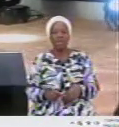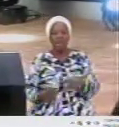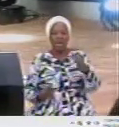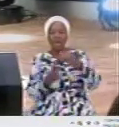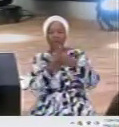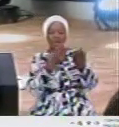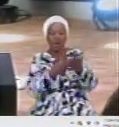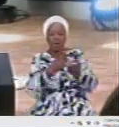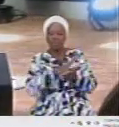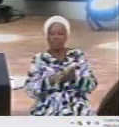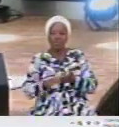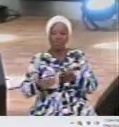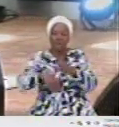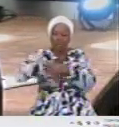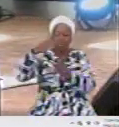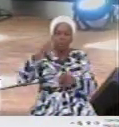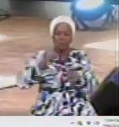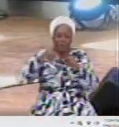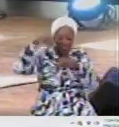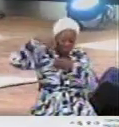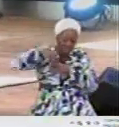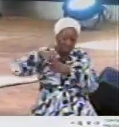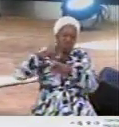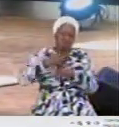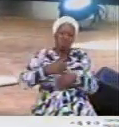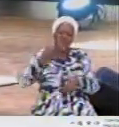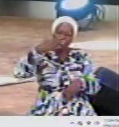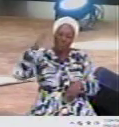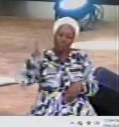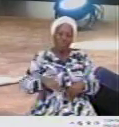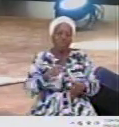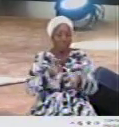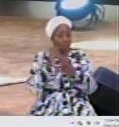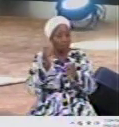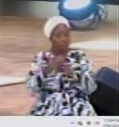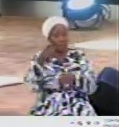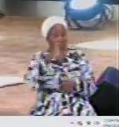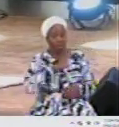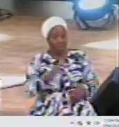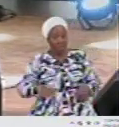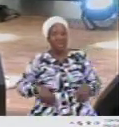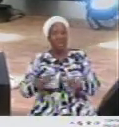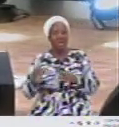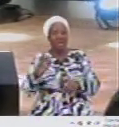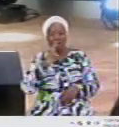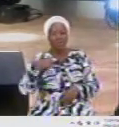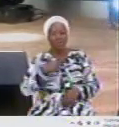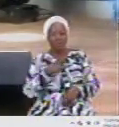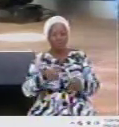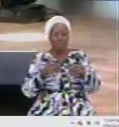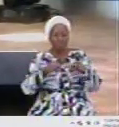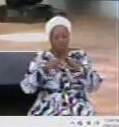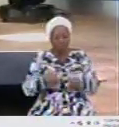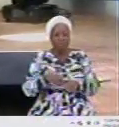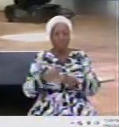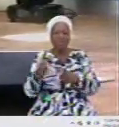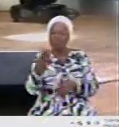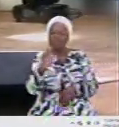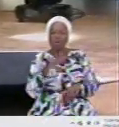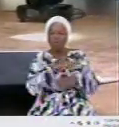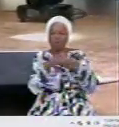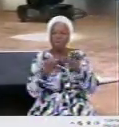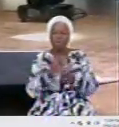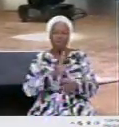but inwardly you're ravening wolves. That's the word of Christ. Are we going to remain in hypocrisy all our